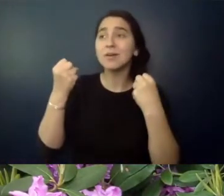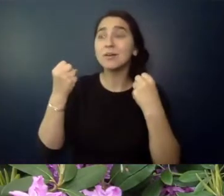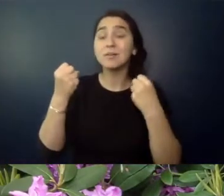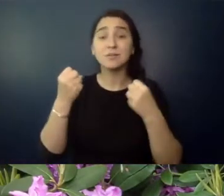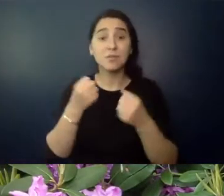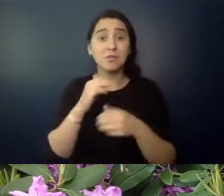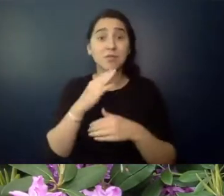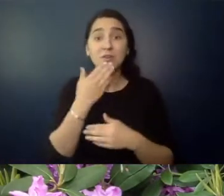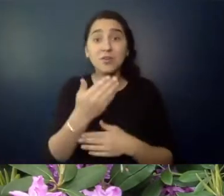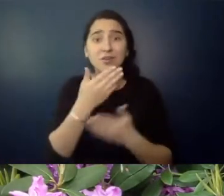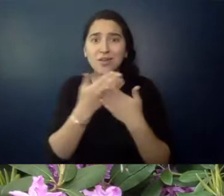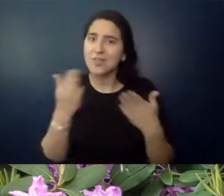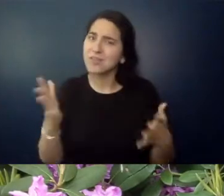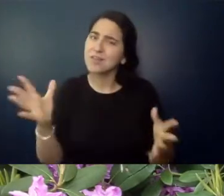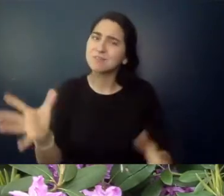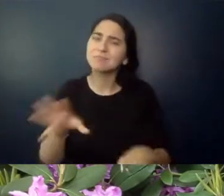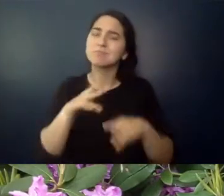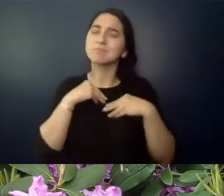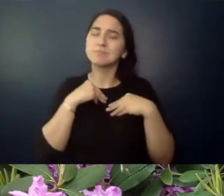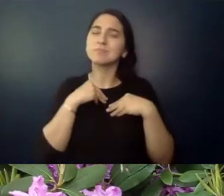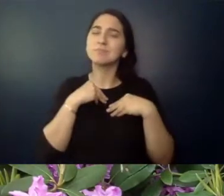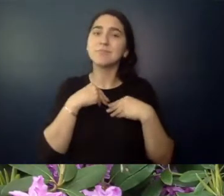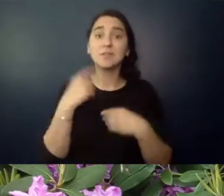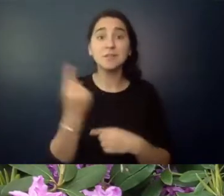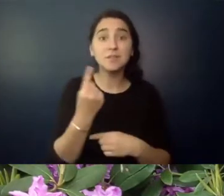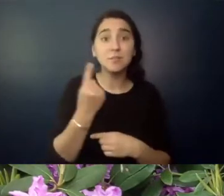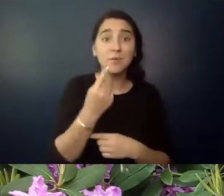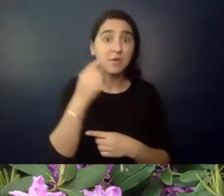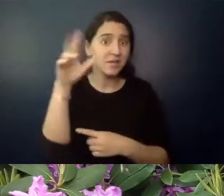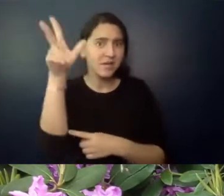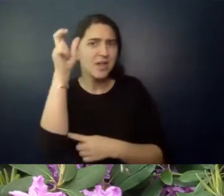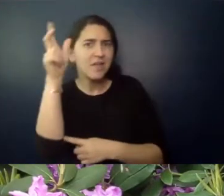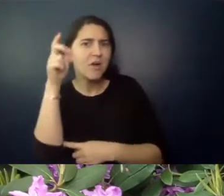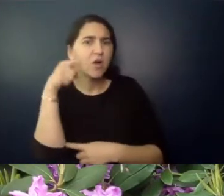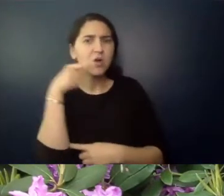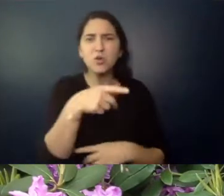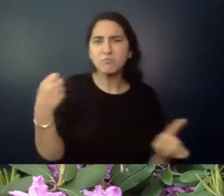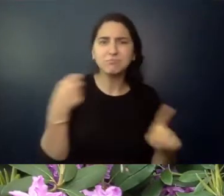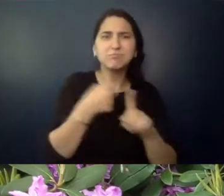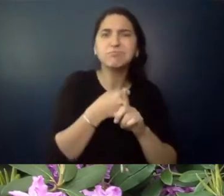hold on to what is good, return to no one evil for evil.